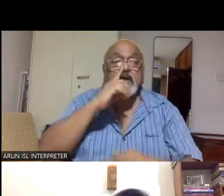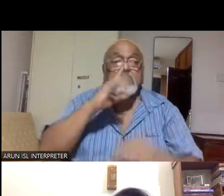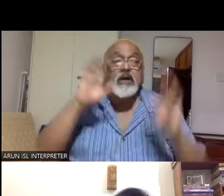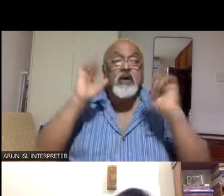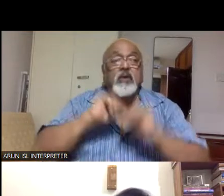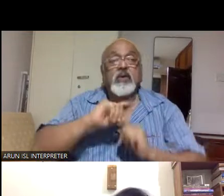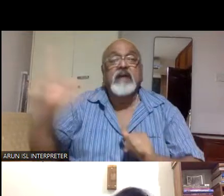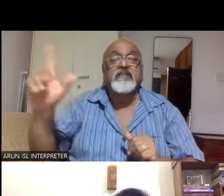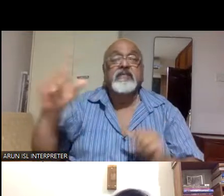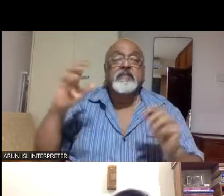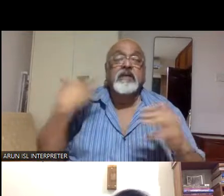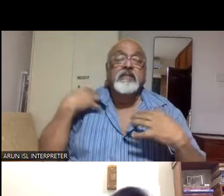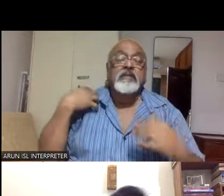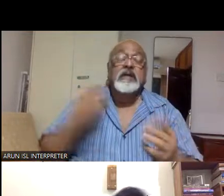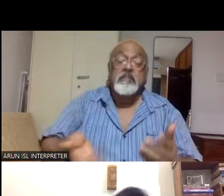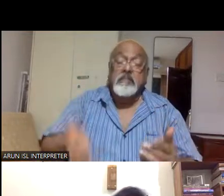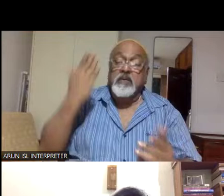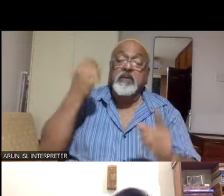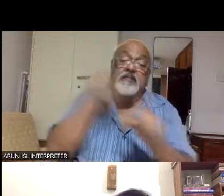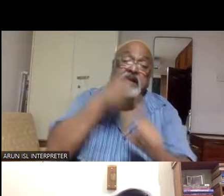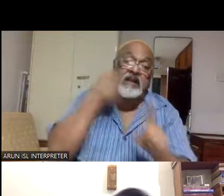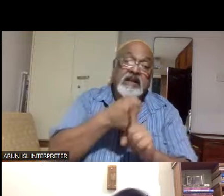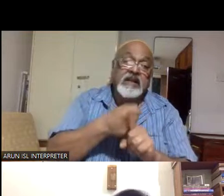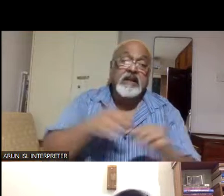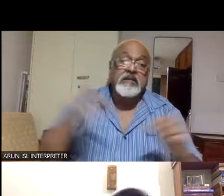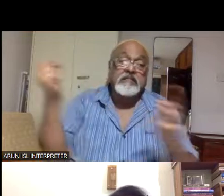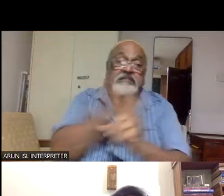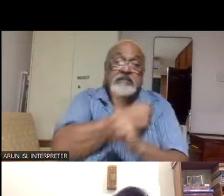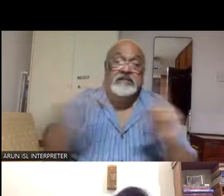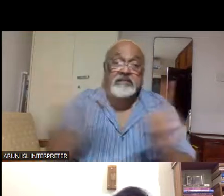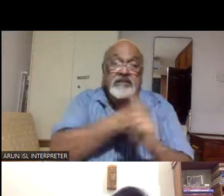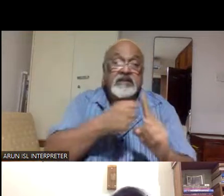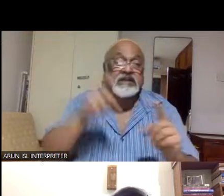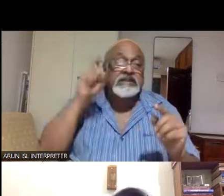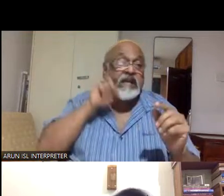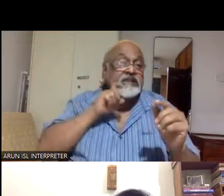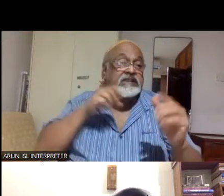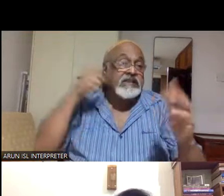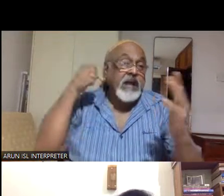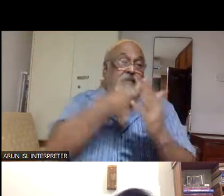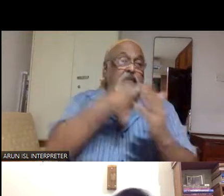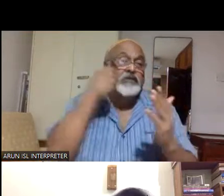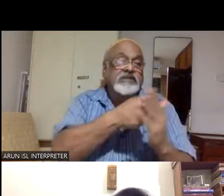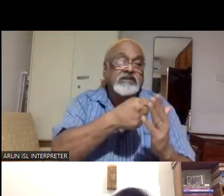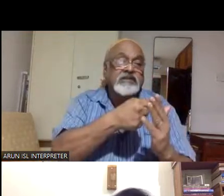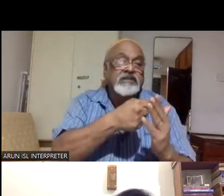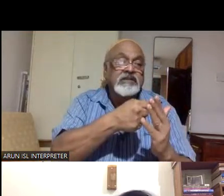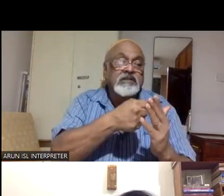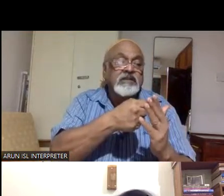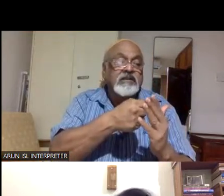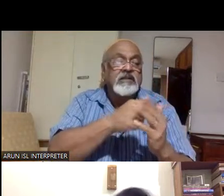Increased violence, increased beatings, increased sexual abuse. So what came